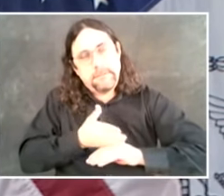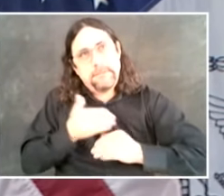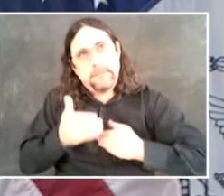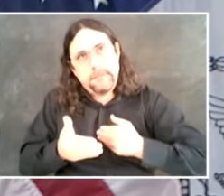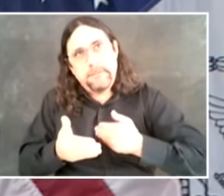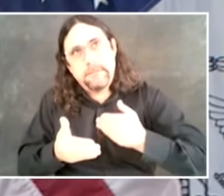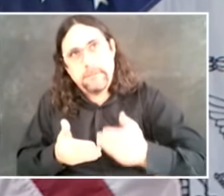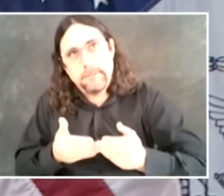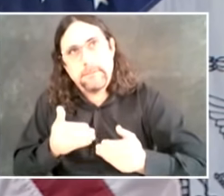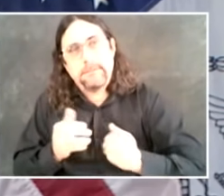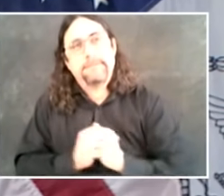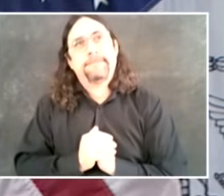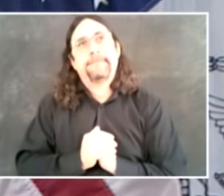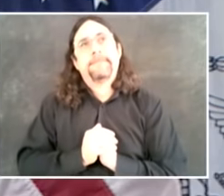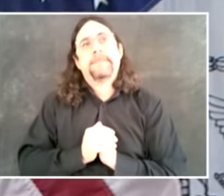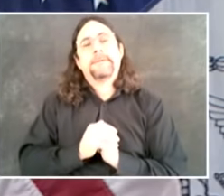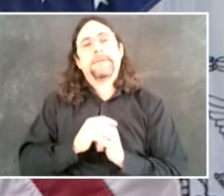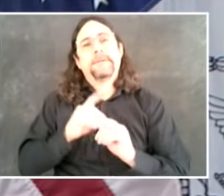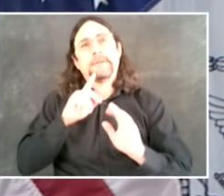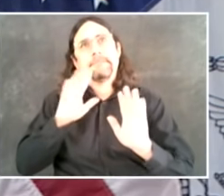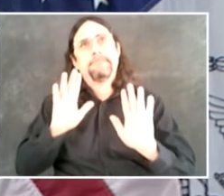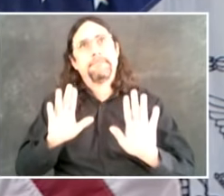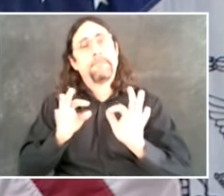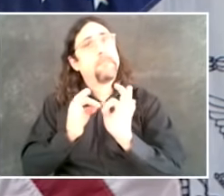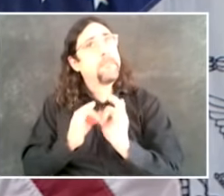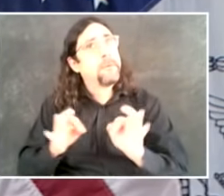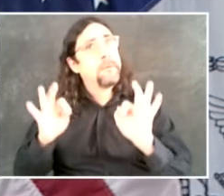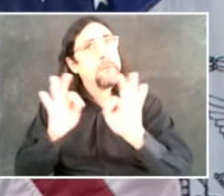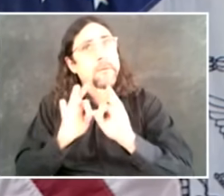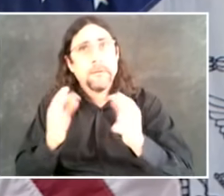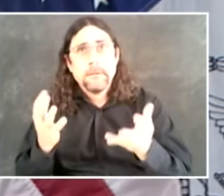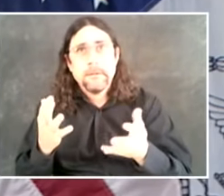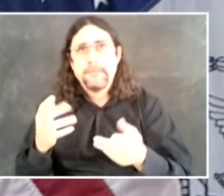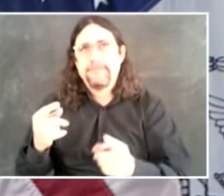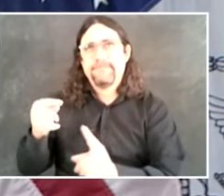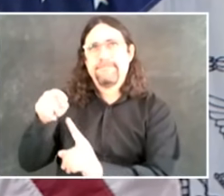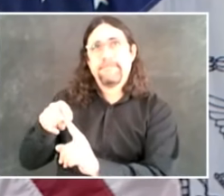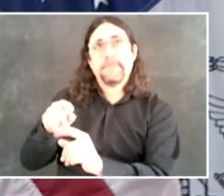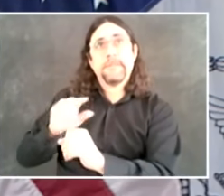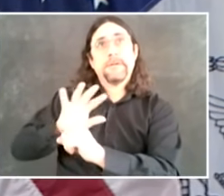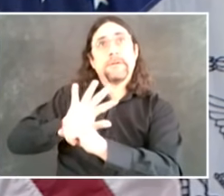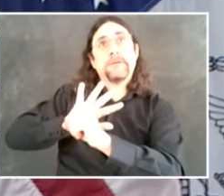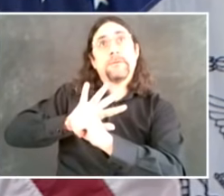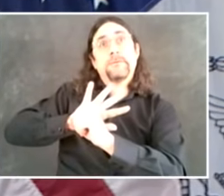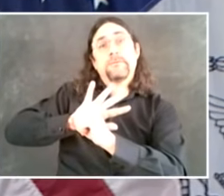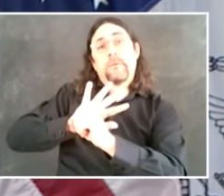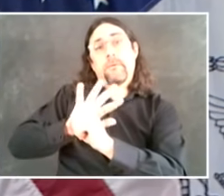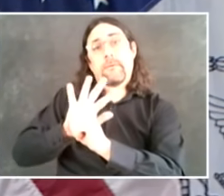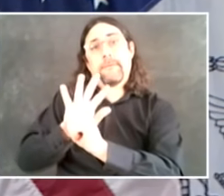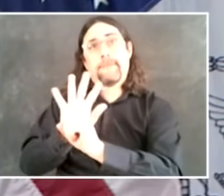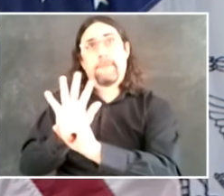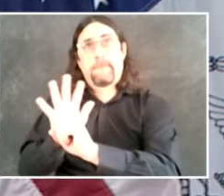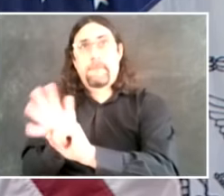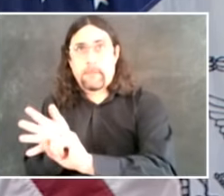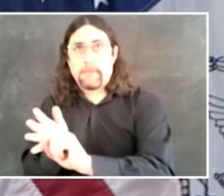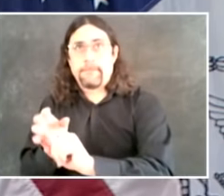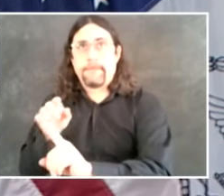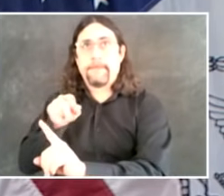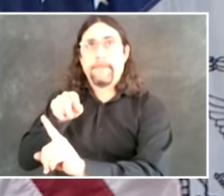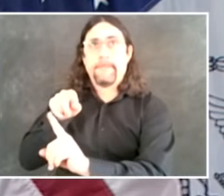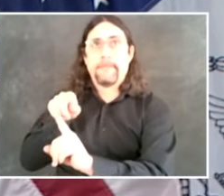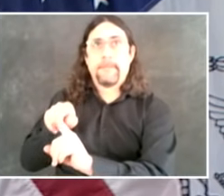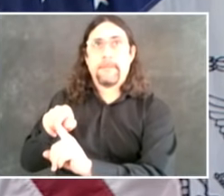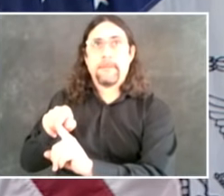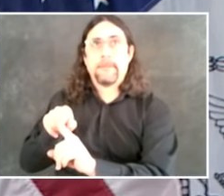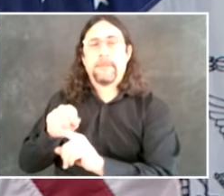idea. It's not an idea somewhere someone just thought about, but it's never happened. It's an idea that unfortunately